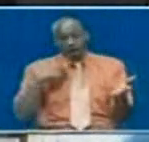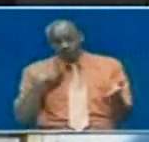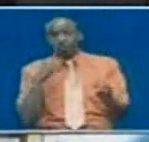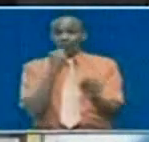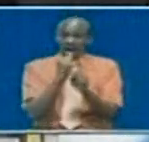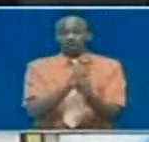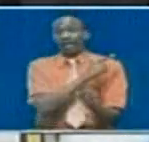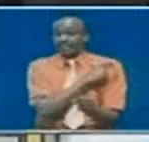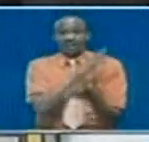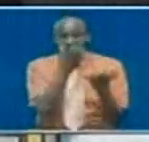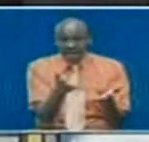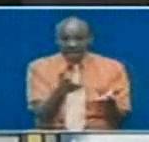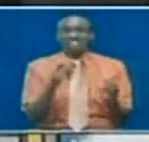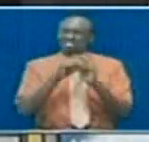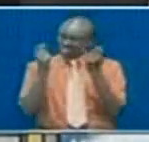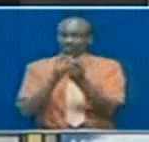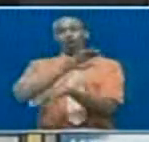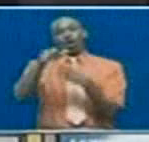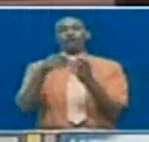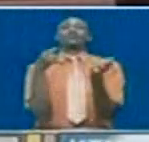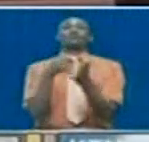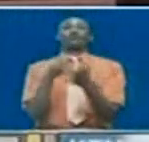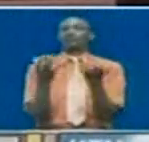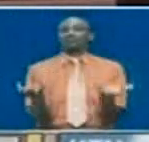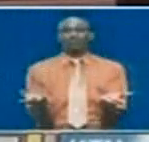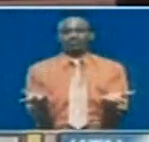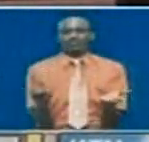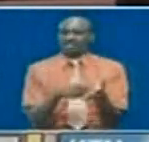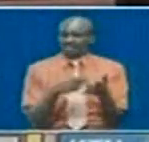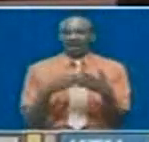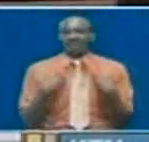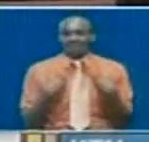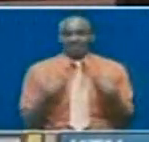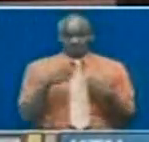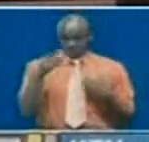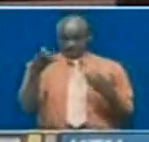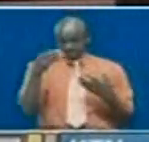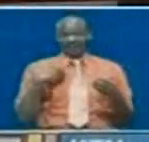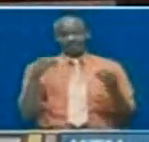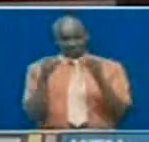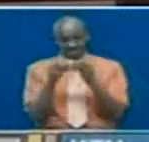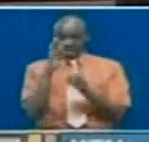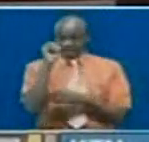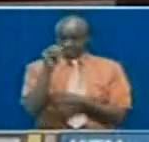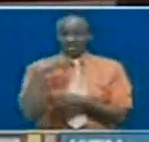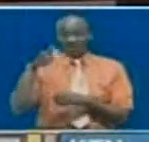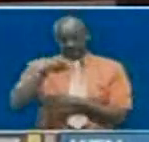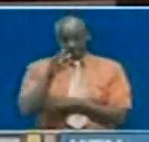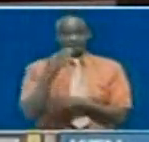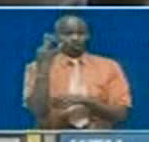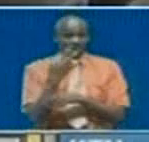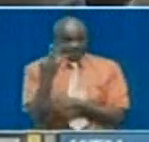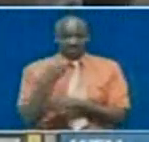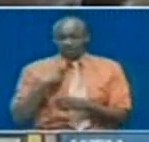ya uzembe ni team zima ambayo imekosa. The coast legislators held a meeting at Parliament Buildings Wednesday afternoon